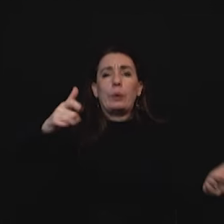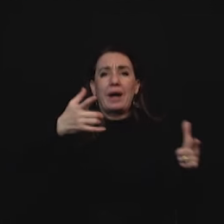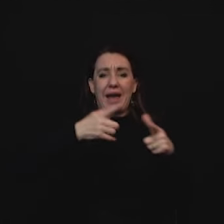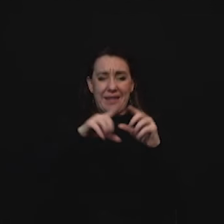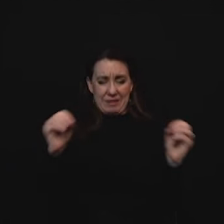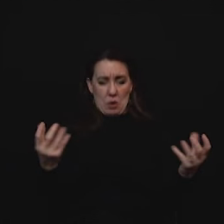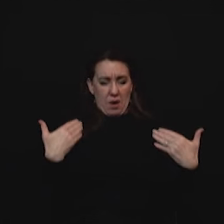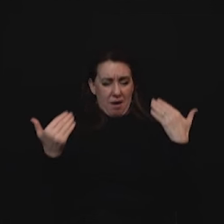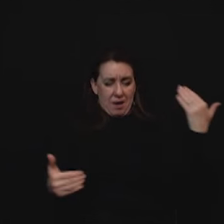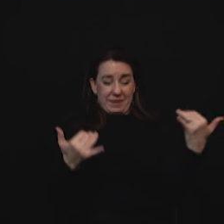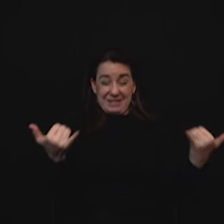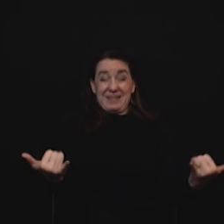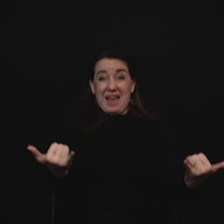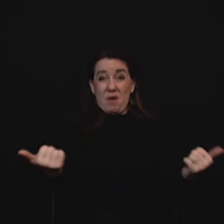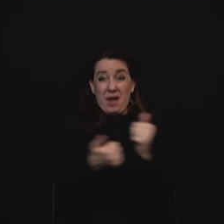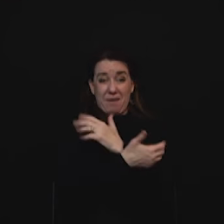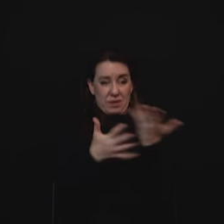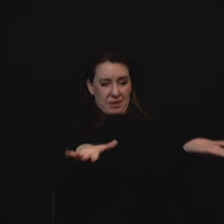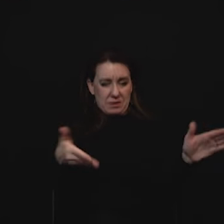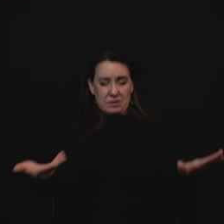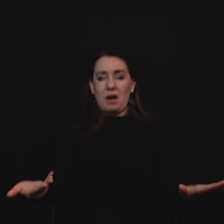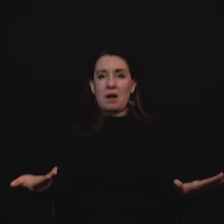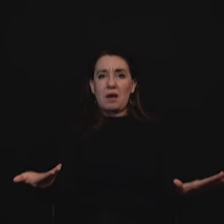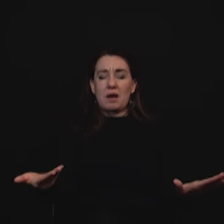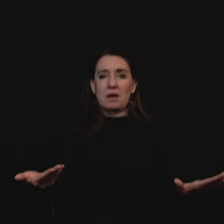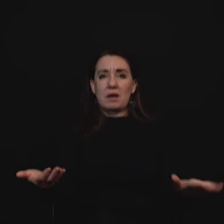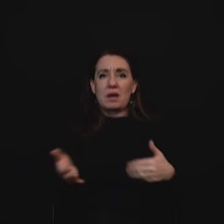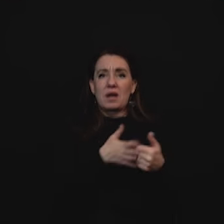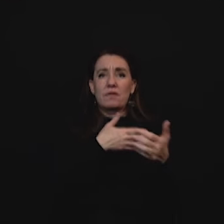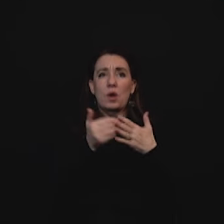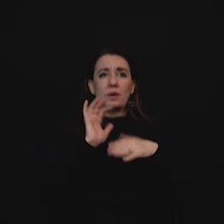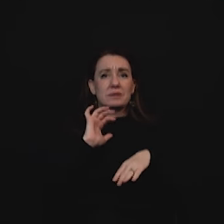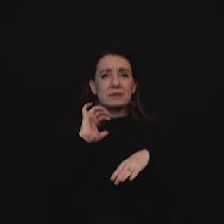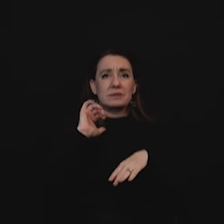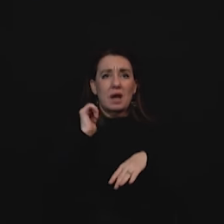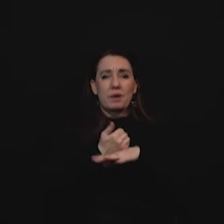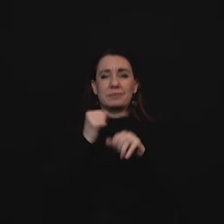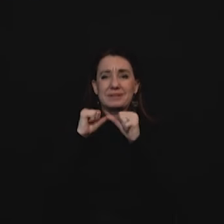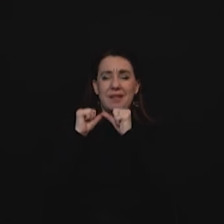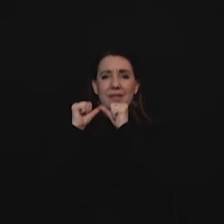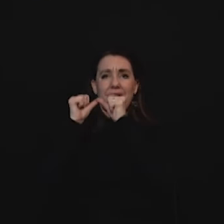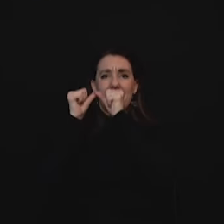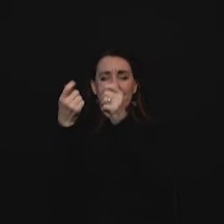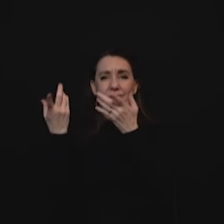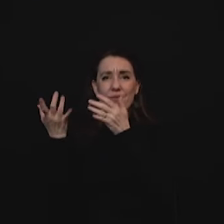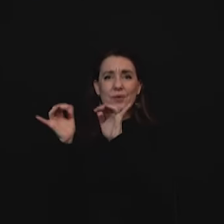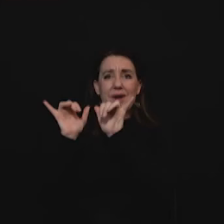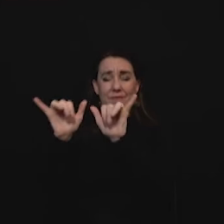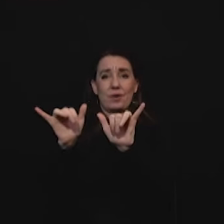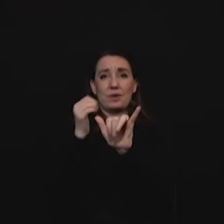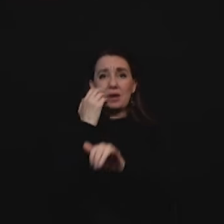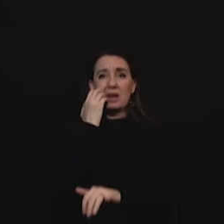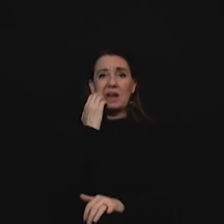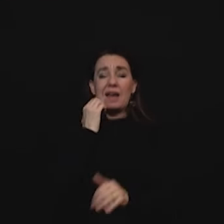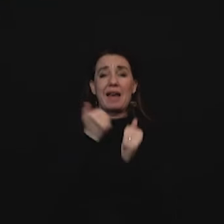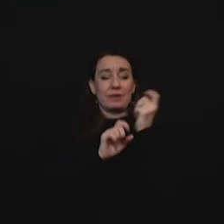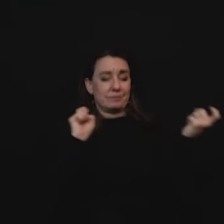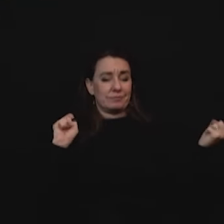wrong. From now on, everything would die, even though it was all supposed to last forever. You